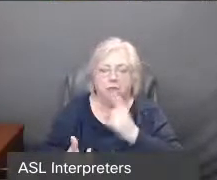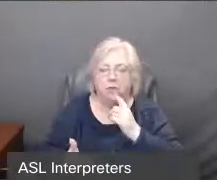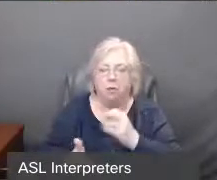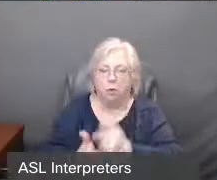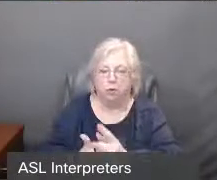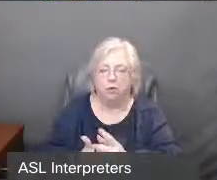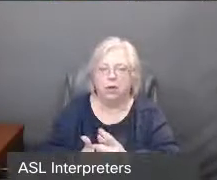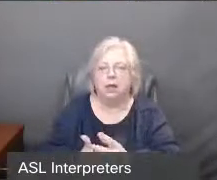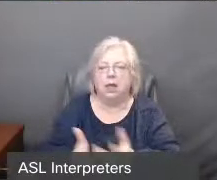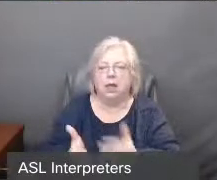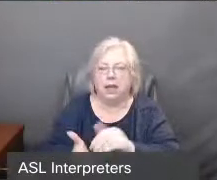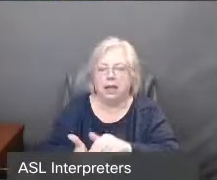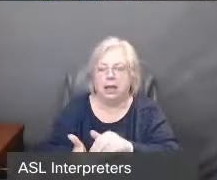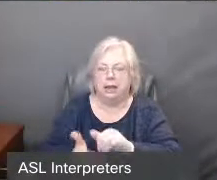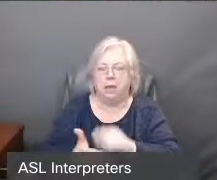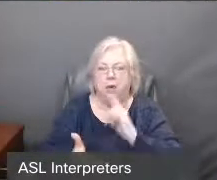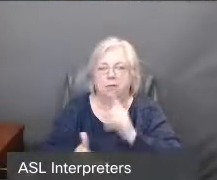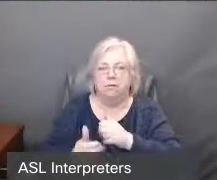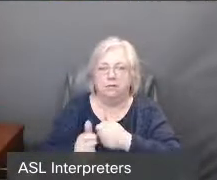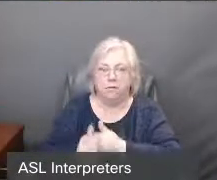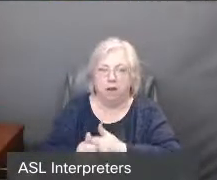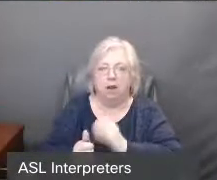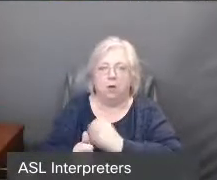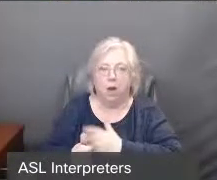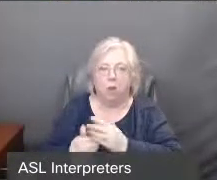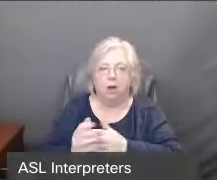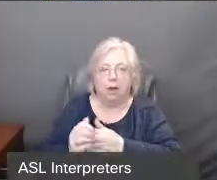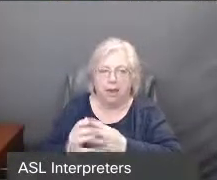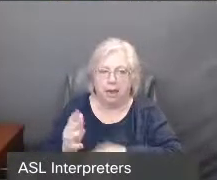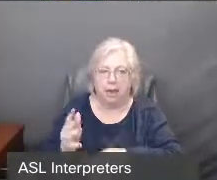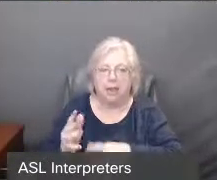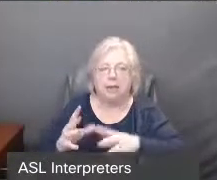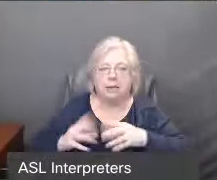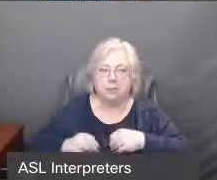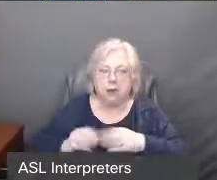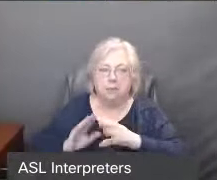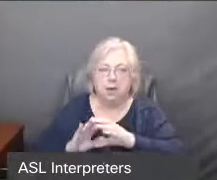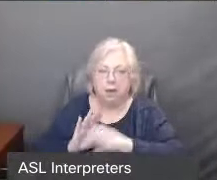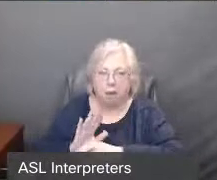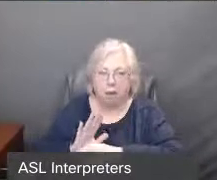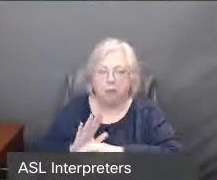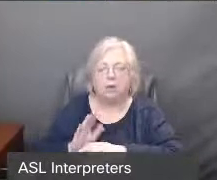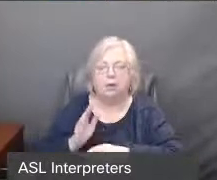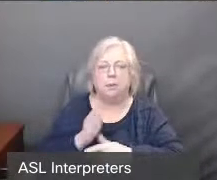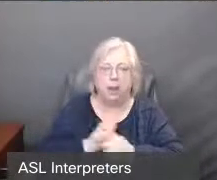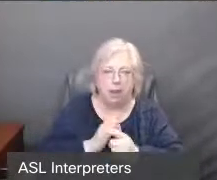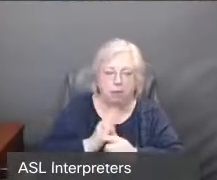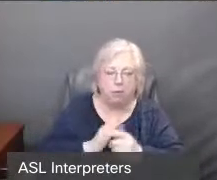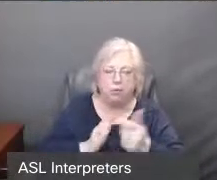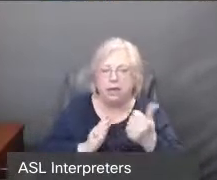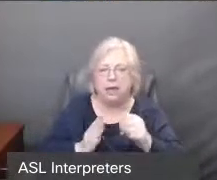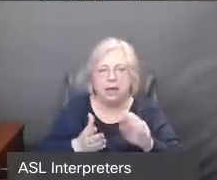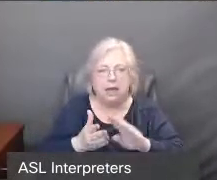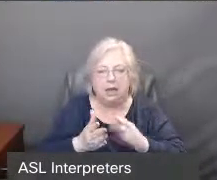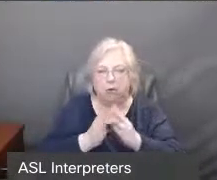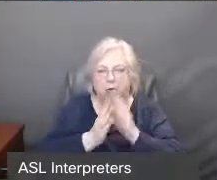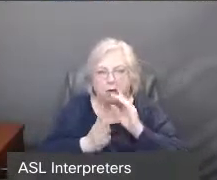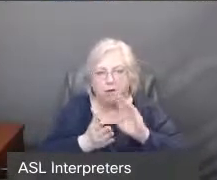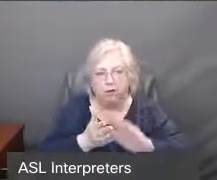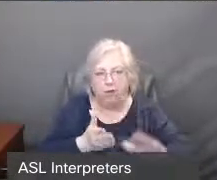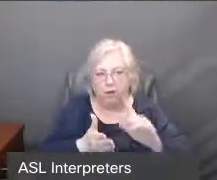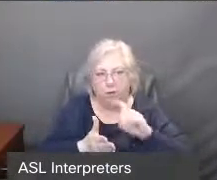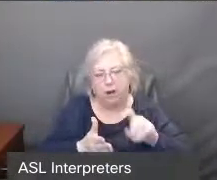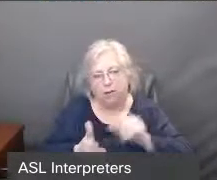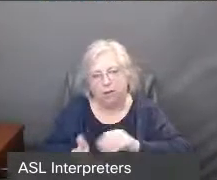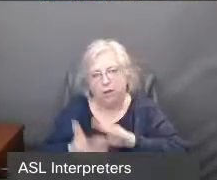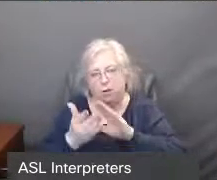that would be per our guidelines, adopted codes, manuals, and any variance would have to come back before the commission again,